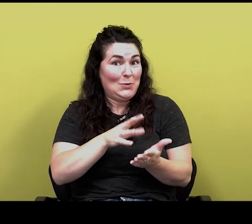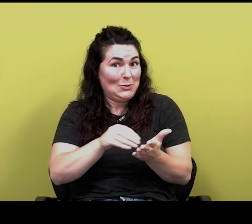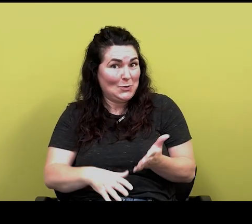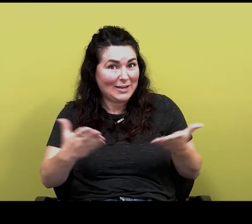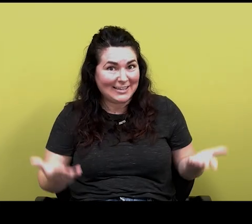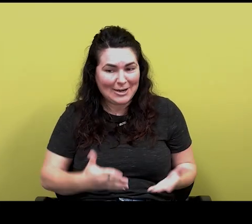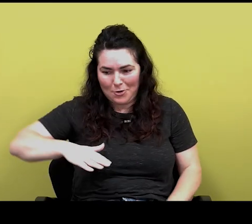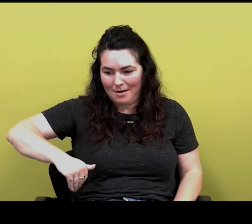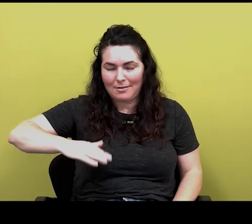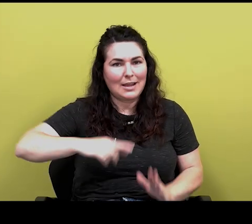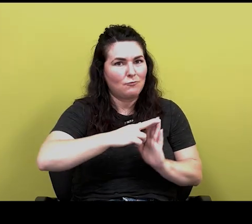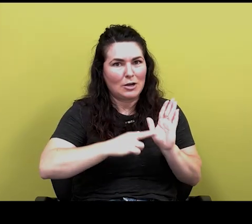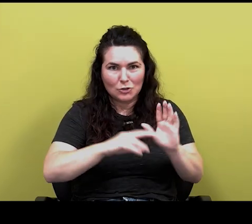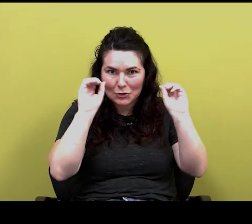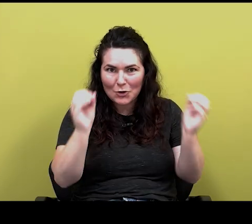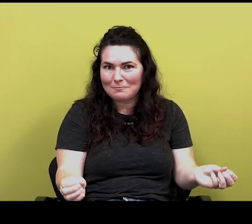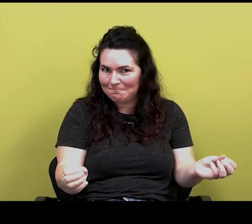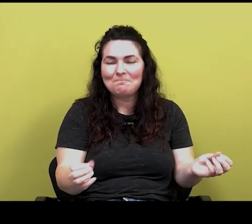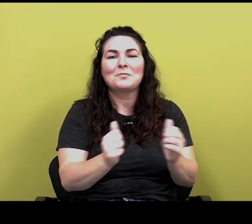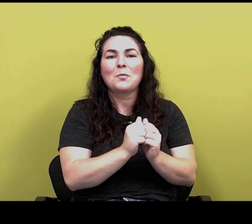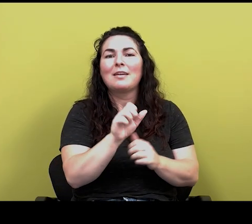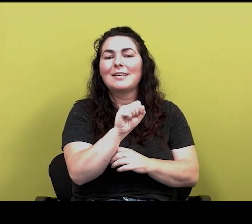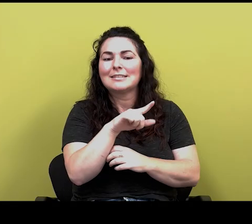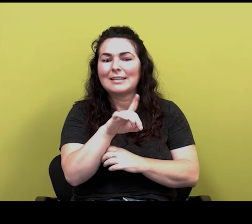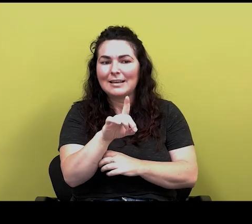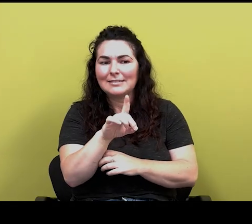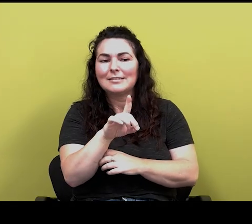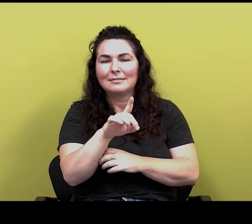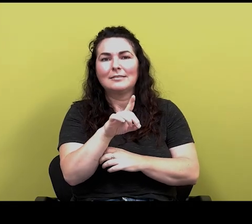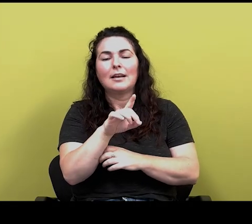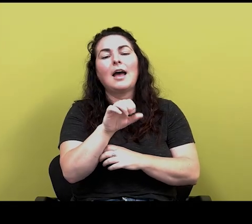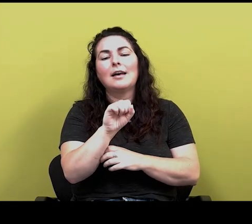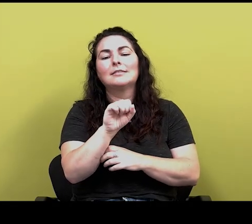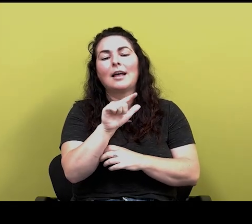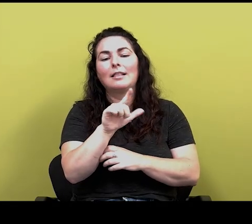registered with Student Life Disability Services, they would be selecting one of the first four options